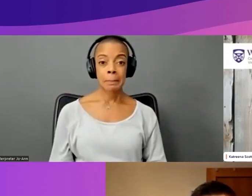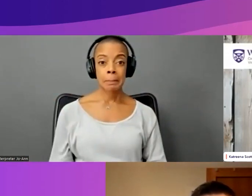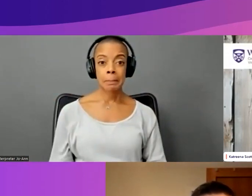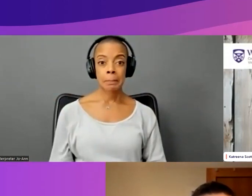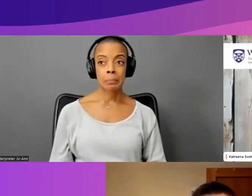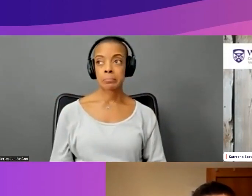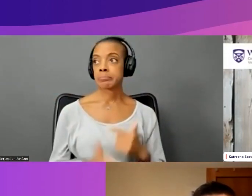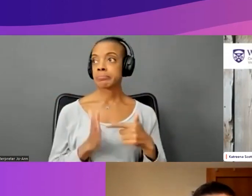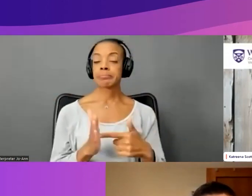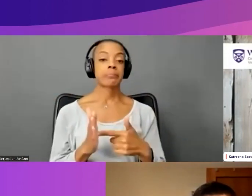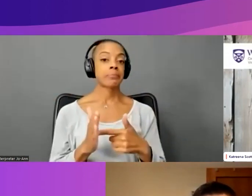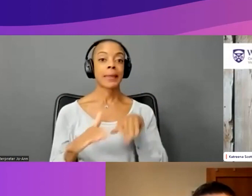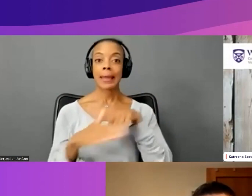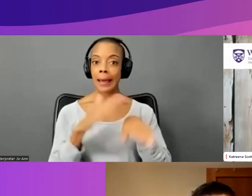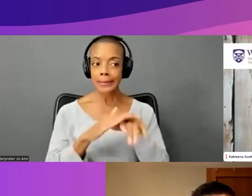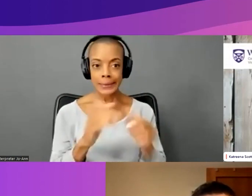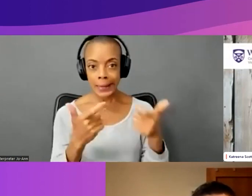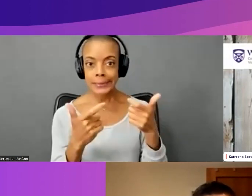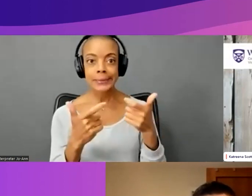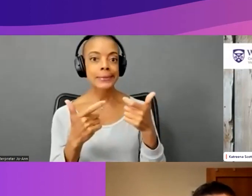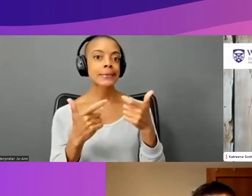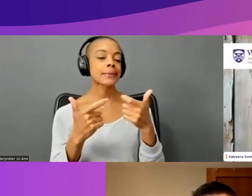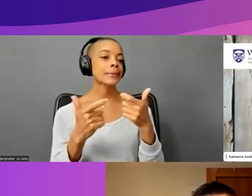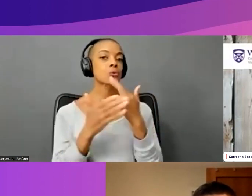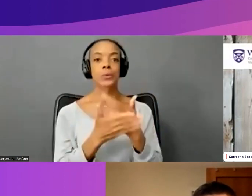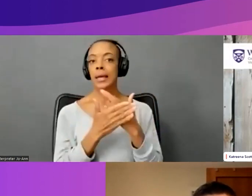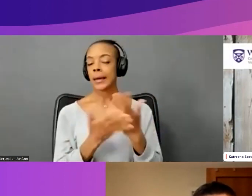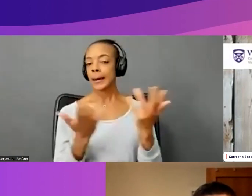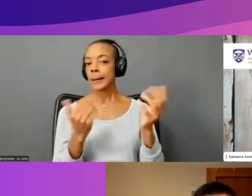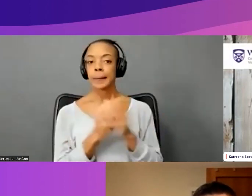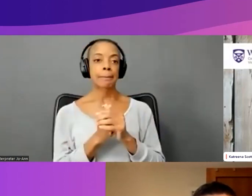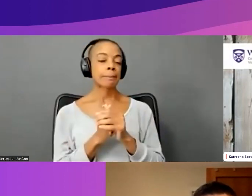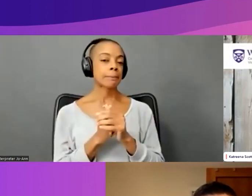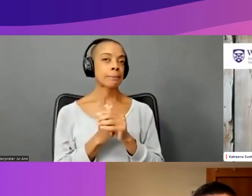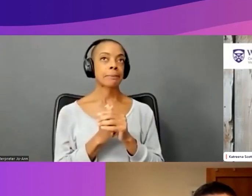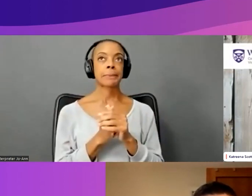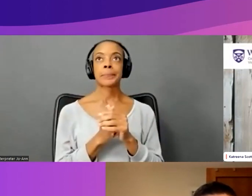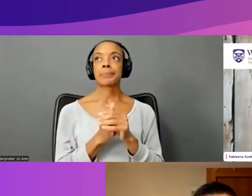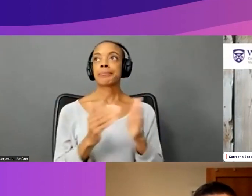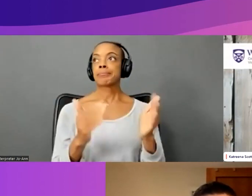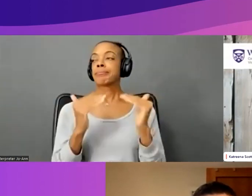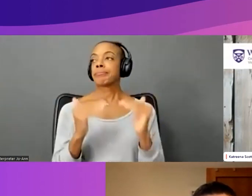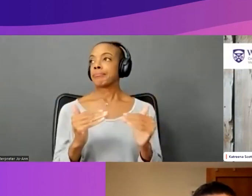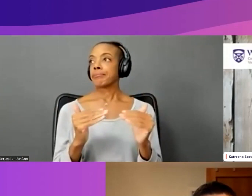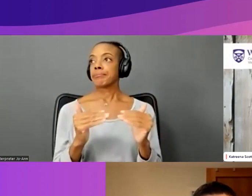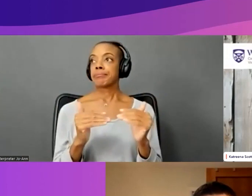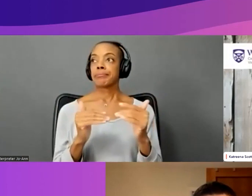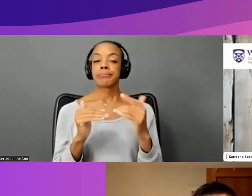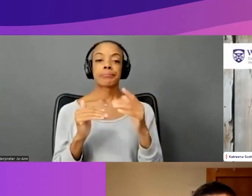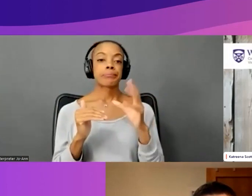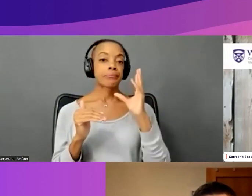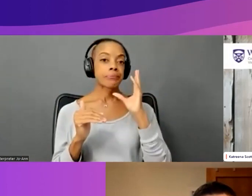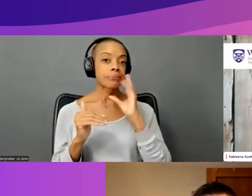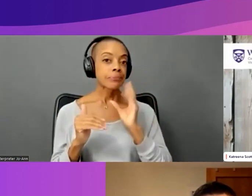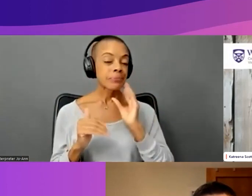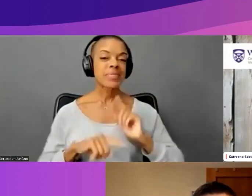like not getting access to rehab or experiencing like differential kind of